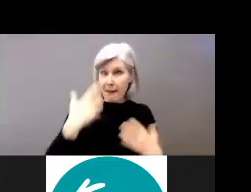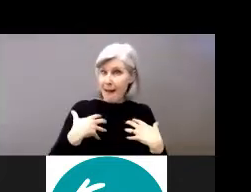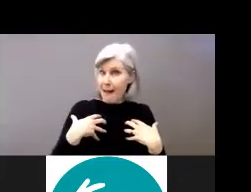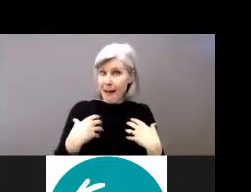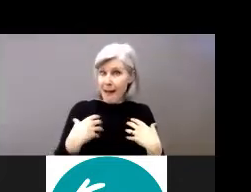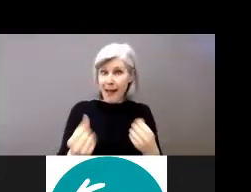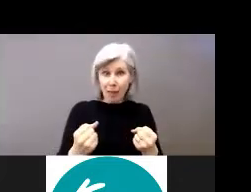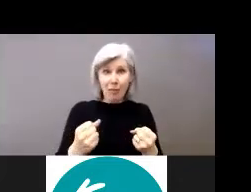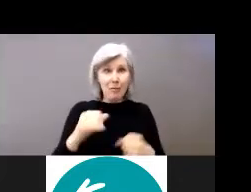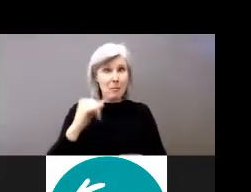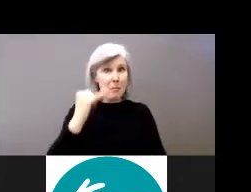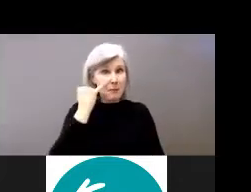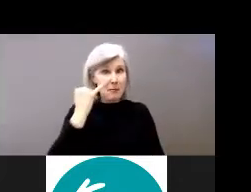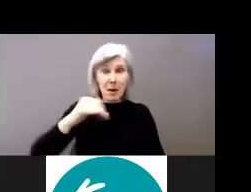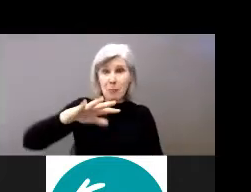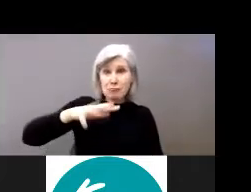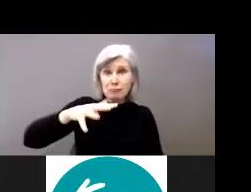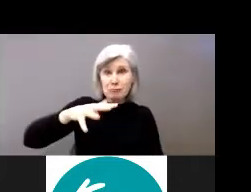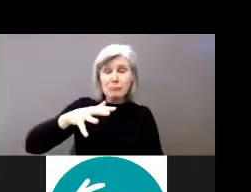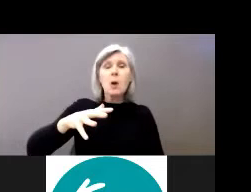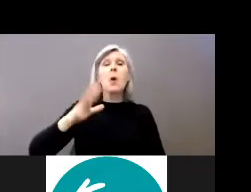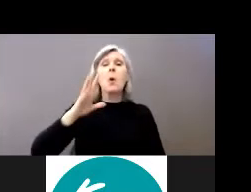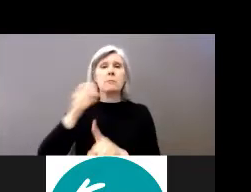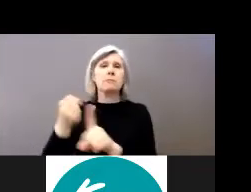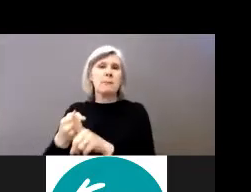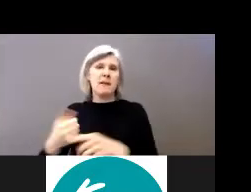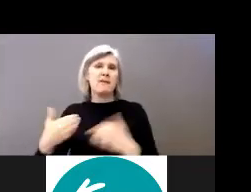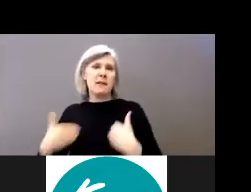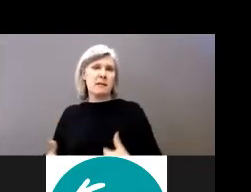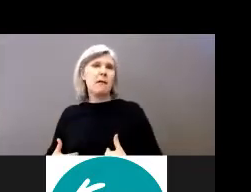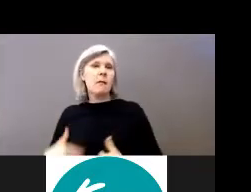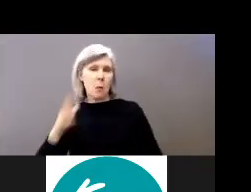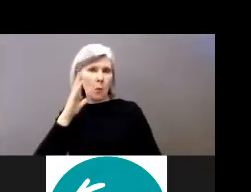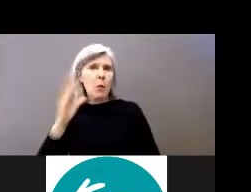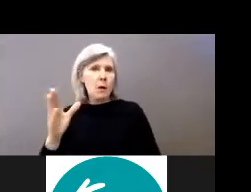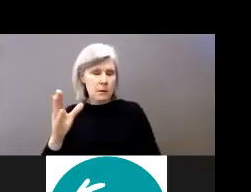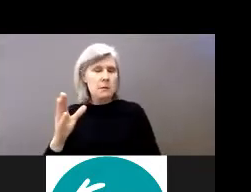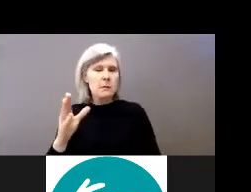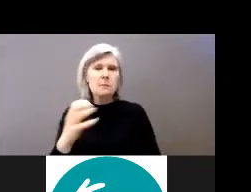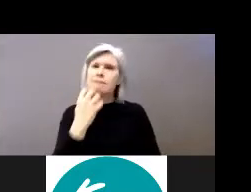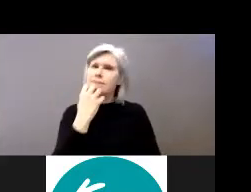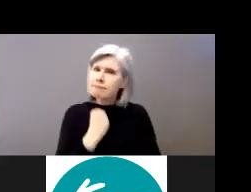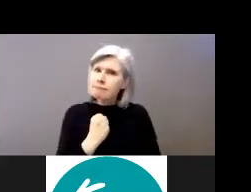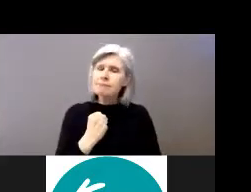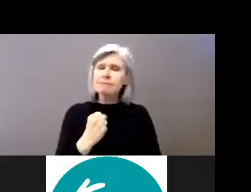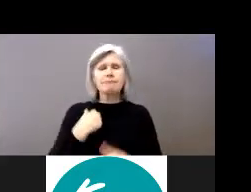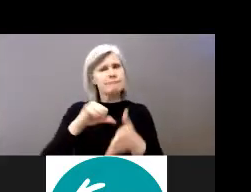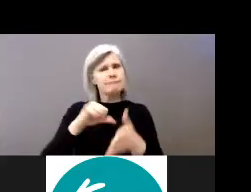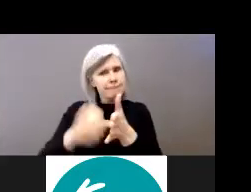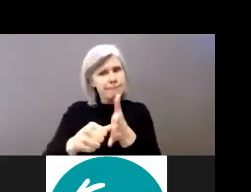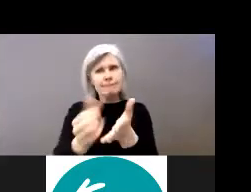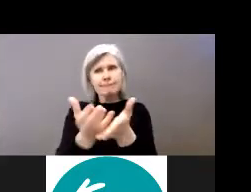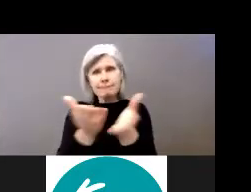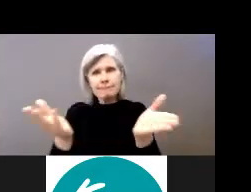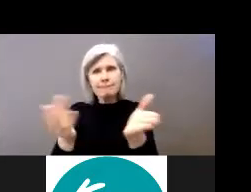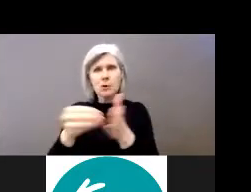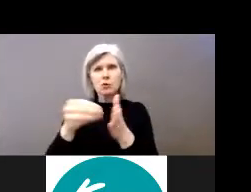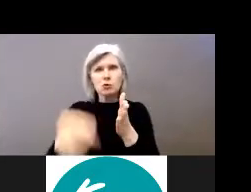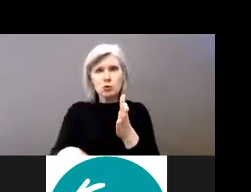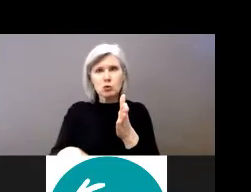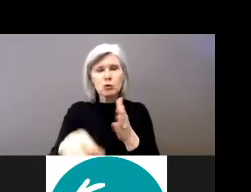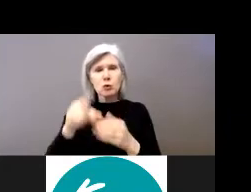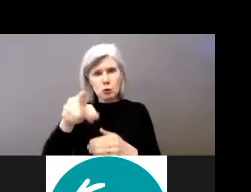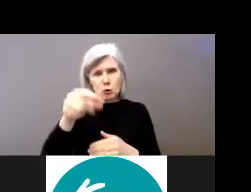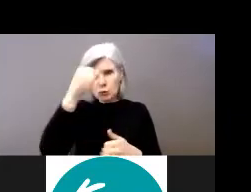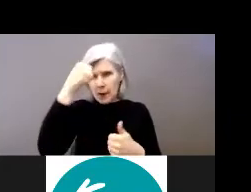I always talk to my students and residents, or whoever will listen to me, not to forget about the part of the body called the neck, because the head